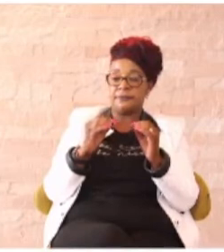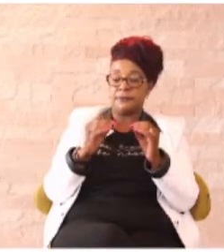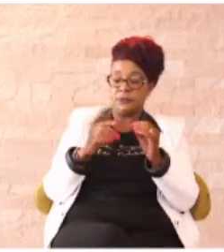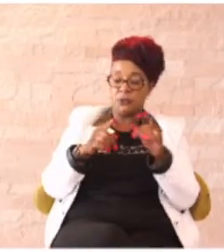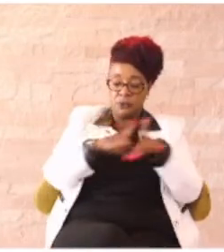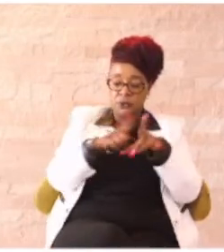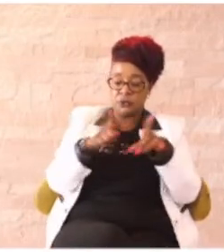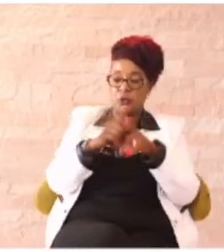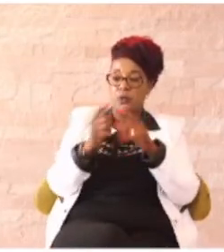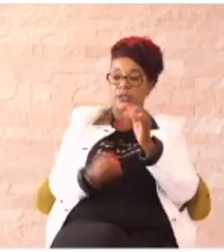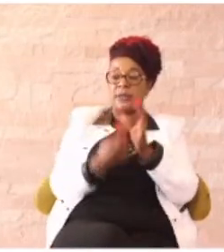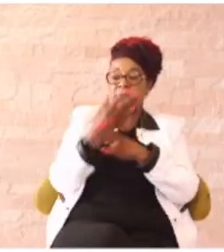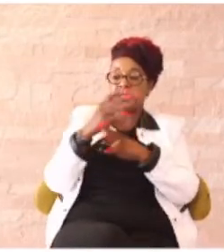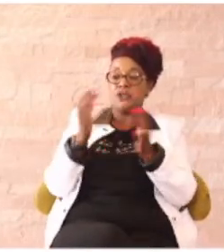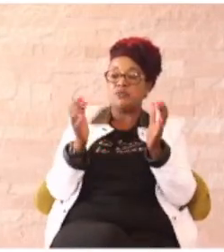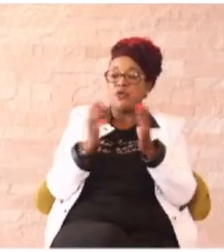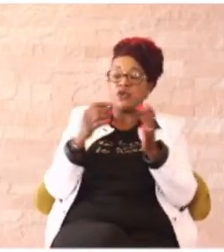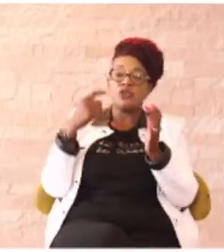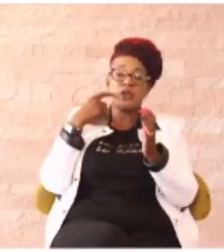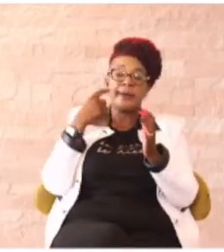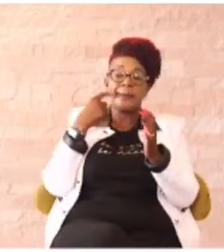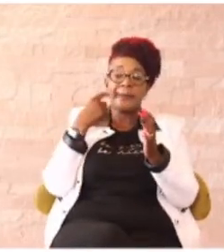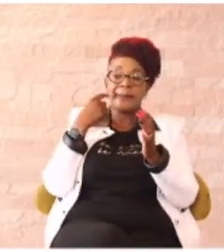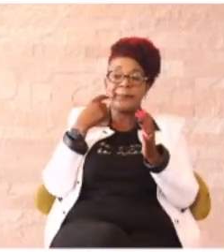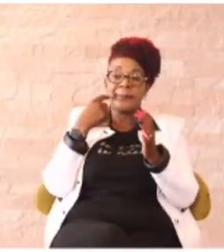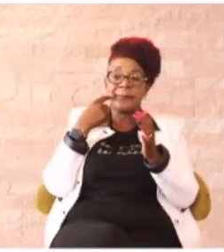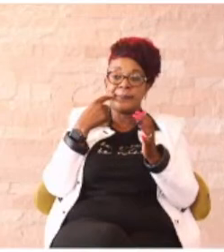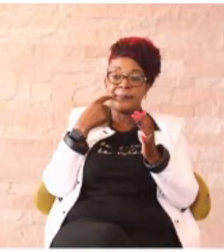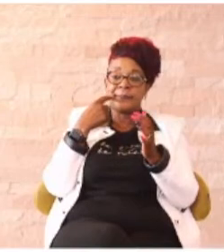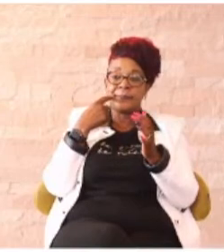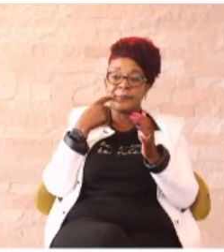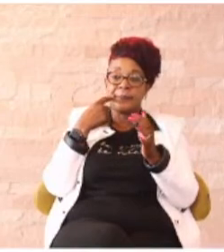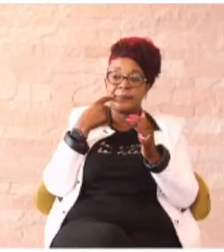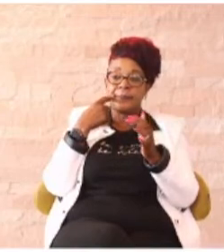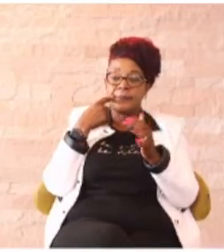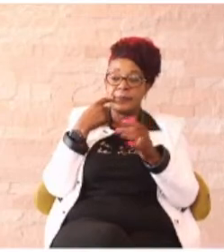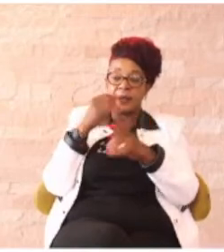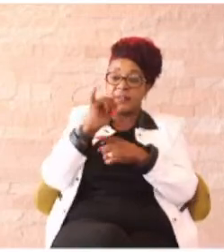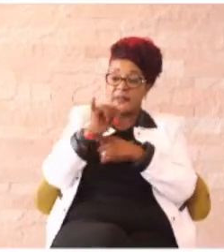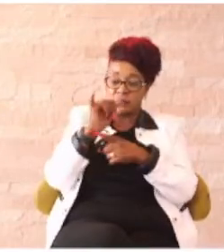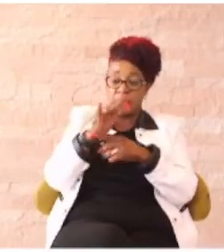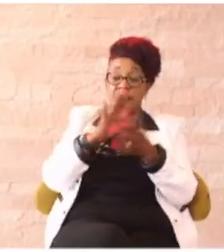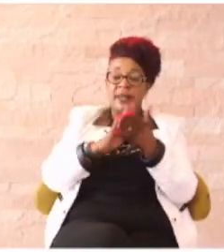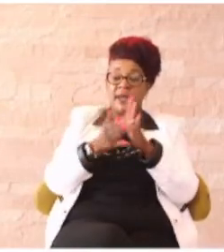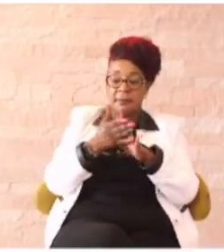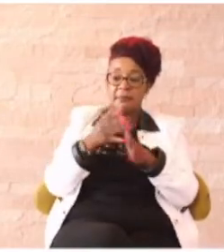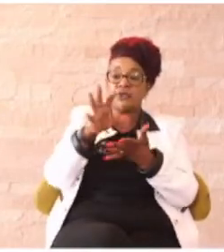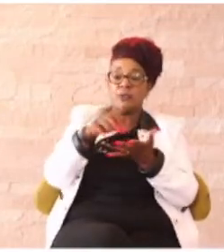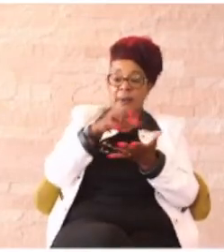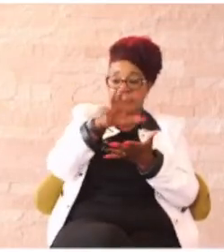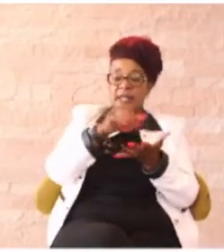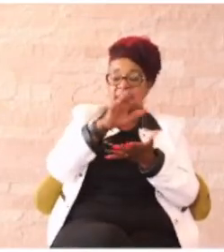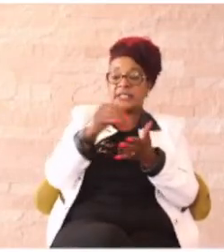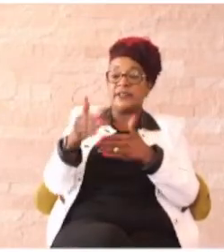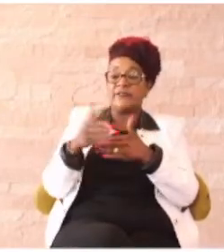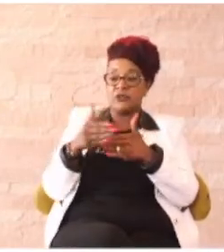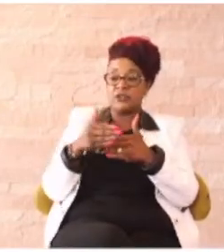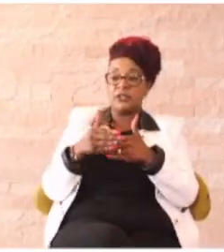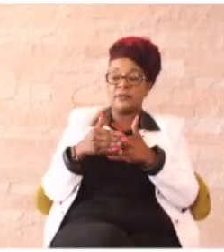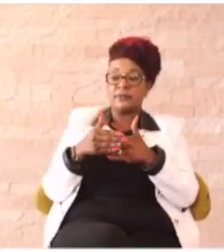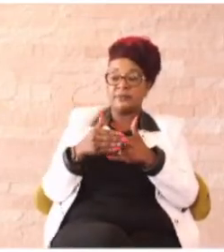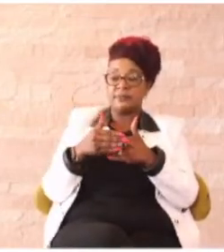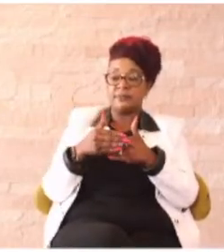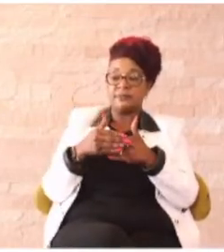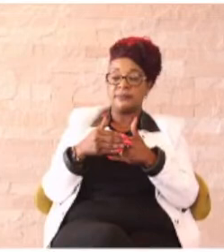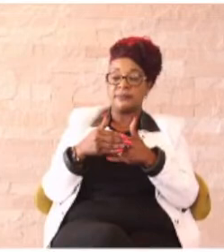small shop. Their shop is going to be a supermarket in the near future. This is our hope, because they are